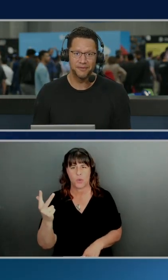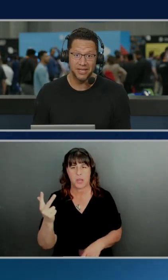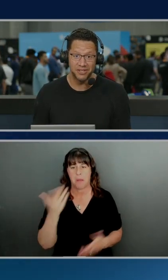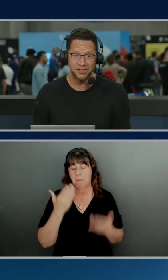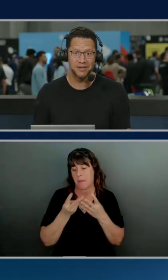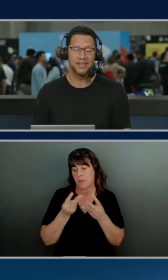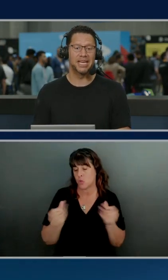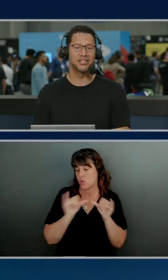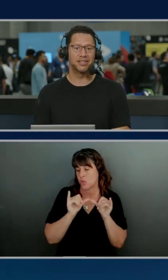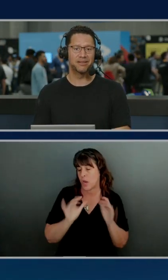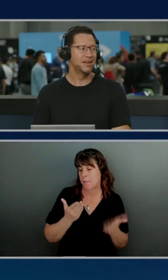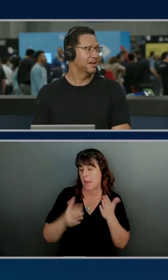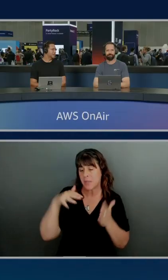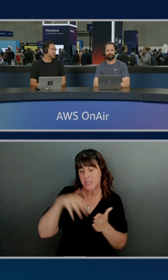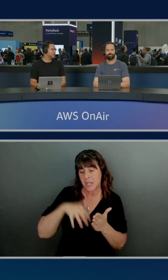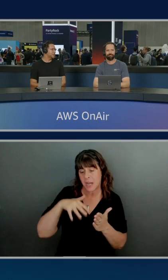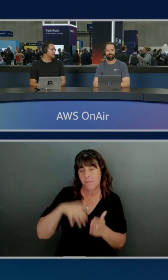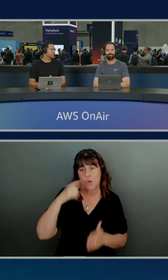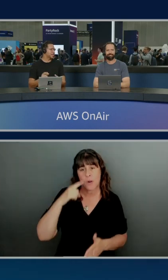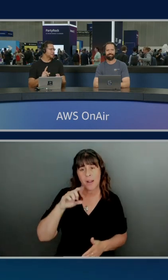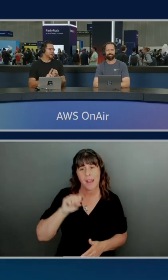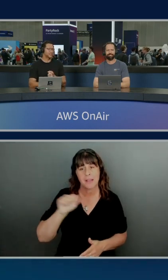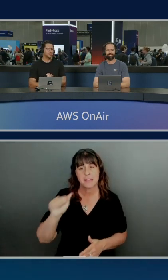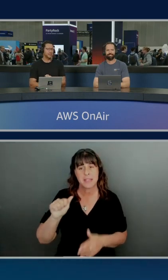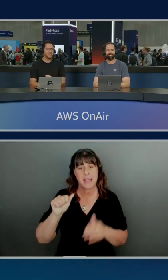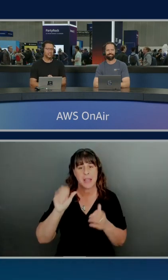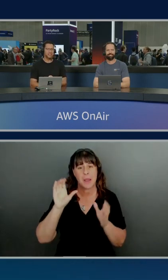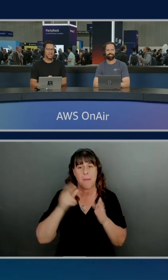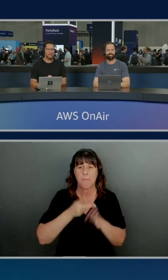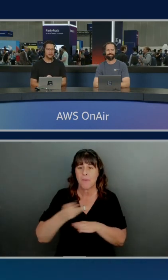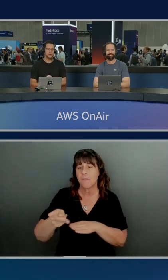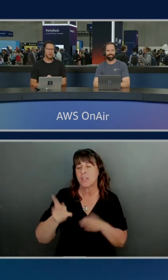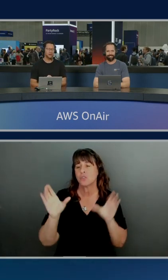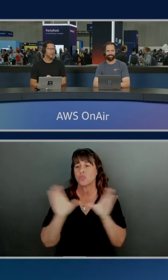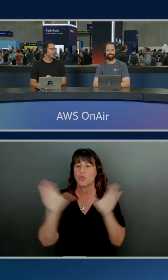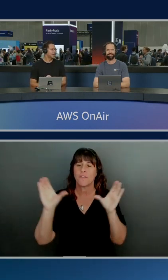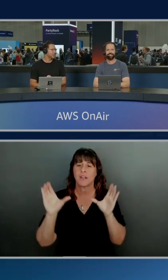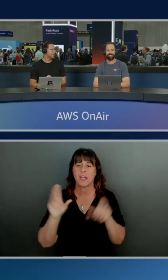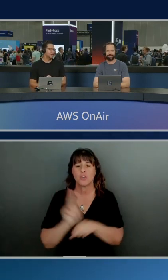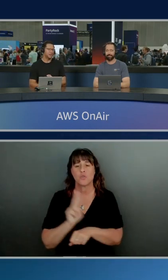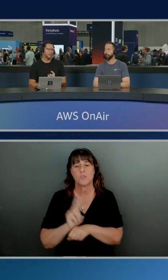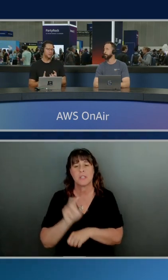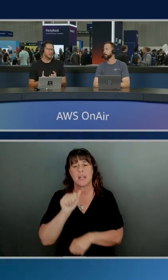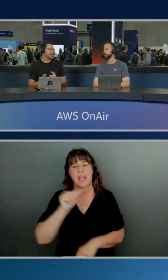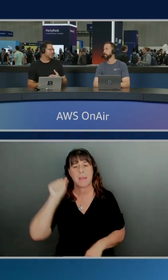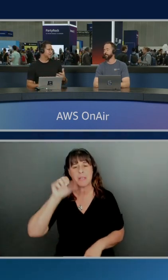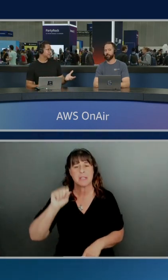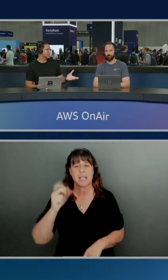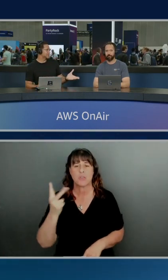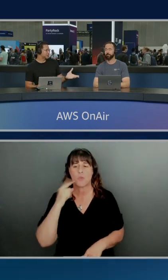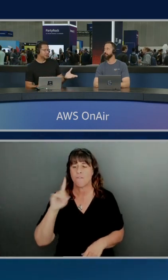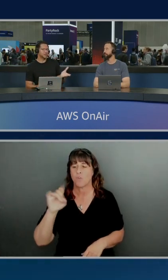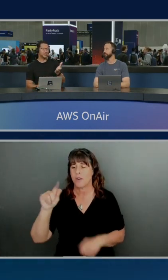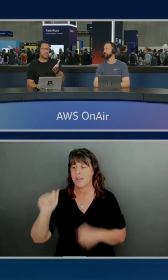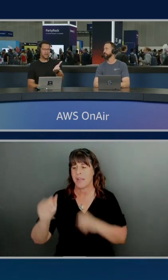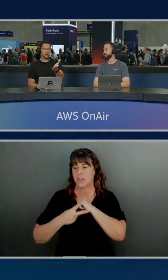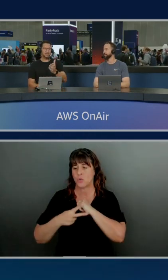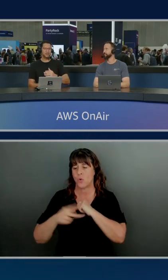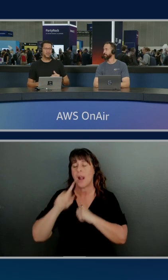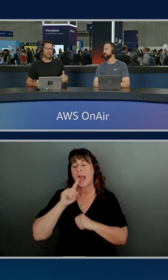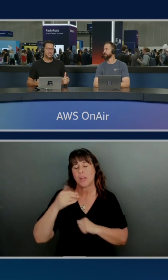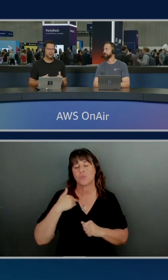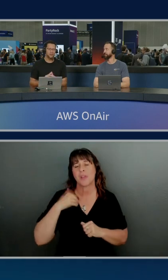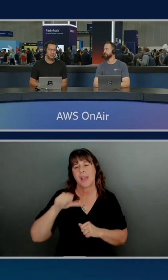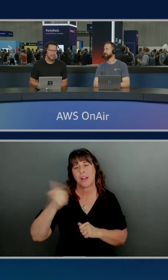SA professional certification, and you're using Amazon S3 as your data store. And you want to use, I actually had a segment earlier today